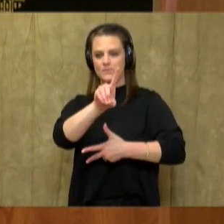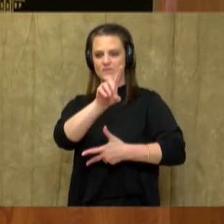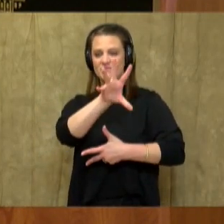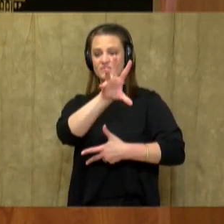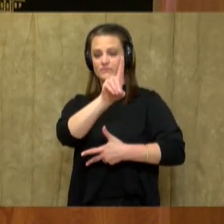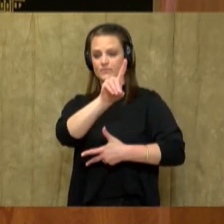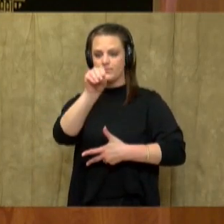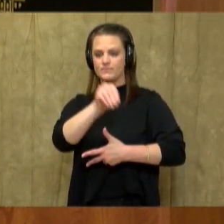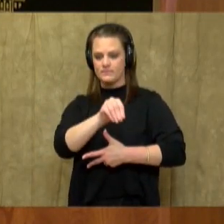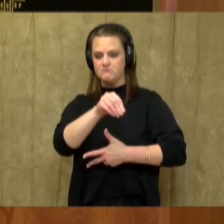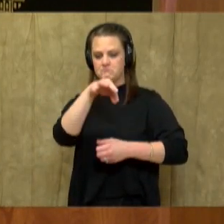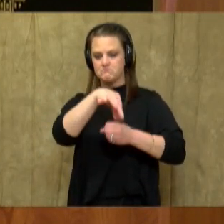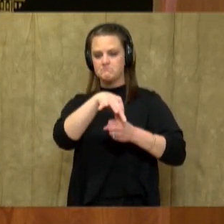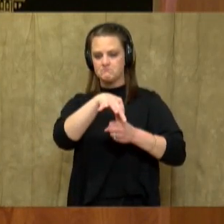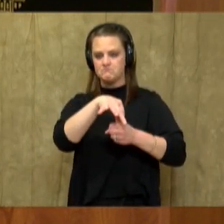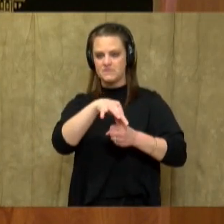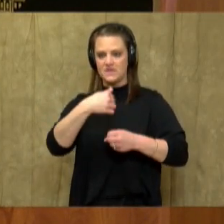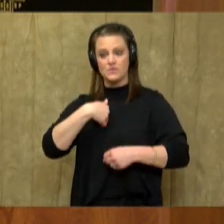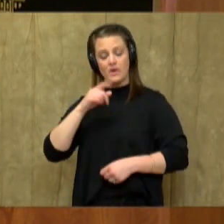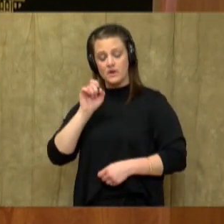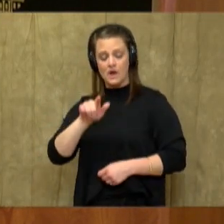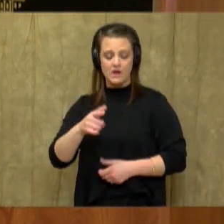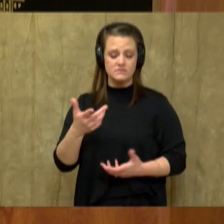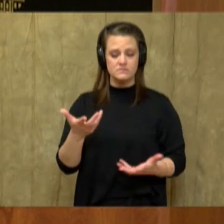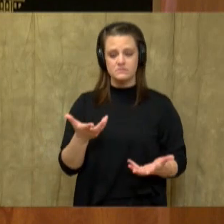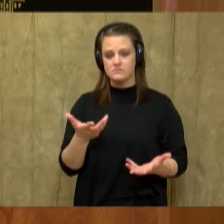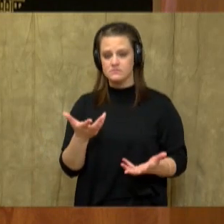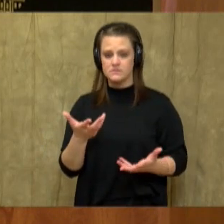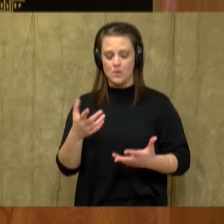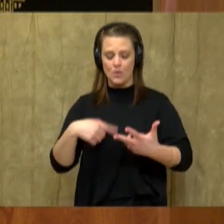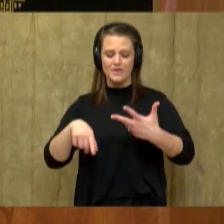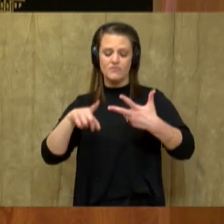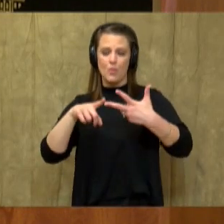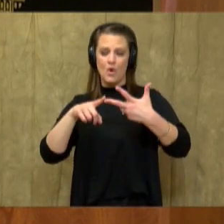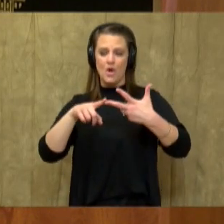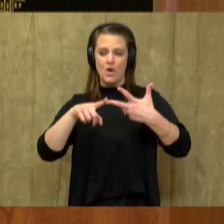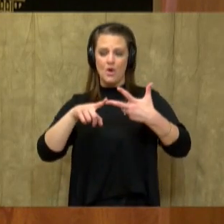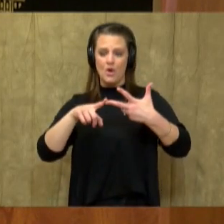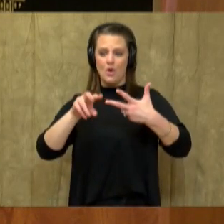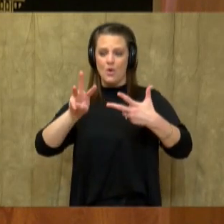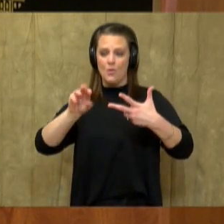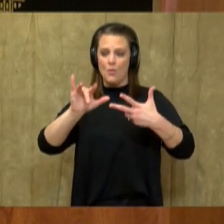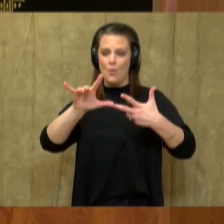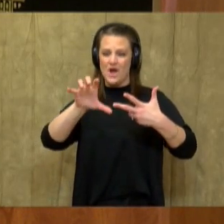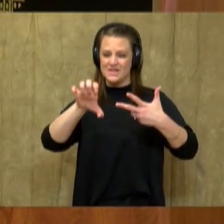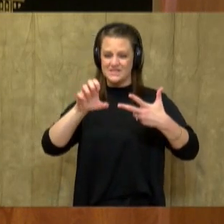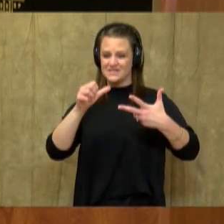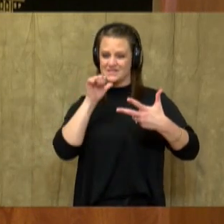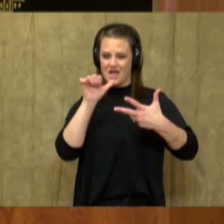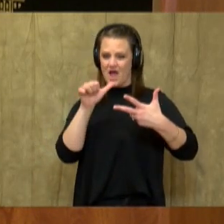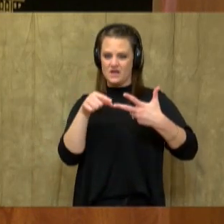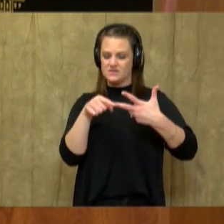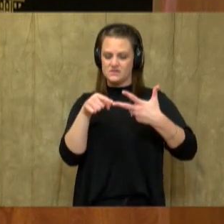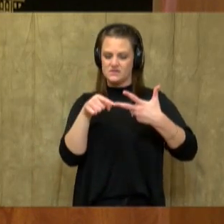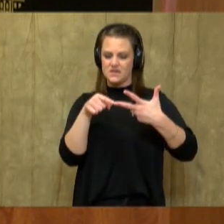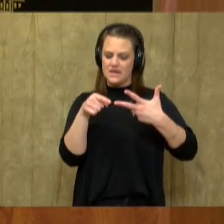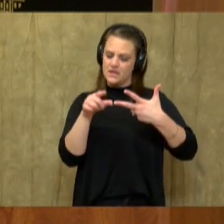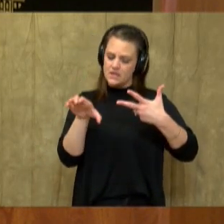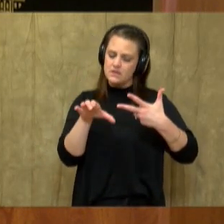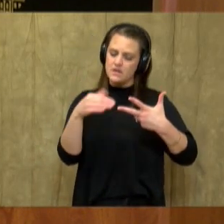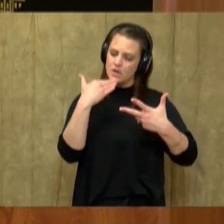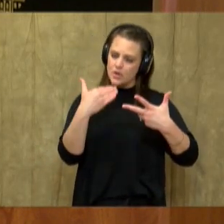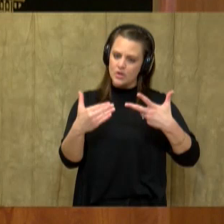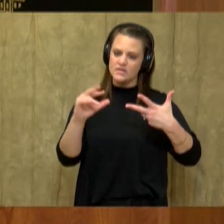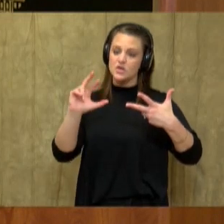51% of those votes. I could ask the question, well, what if George Wallace had not ran for presidency? Because he did pretty good as